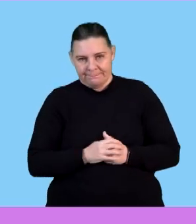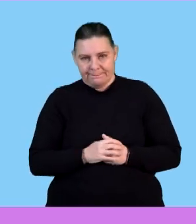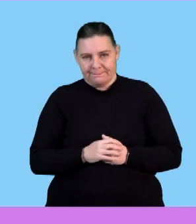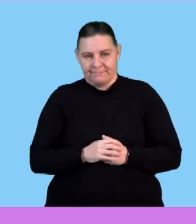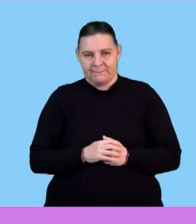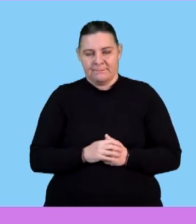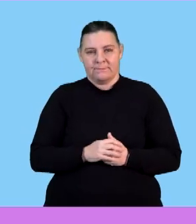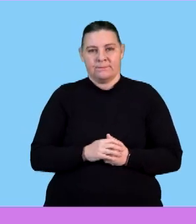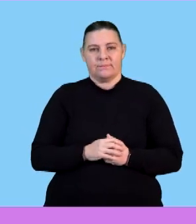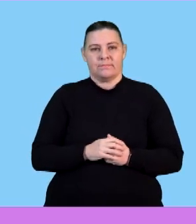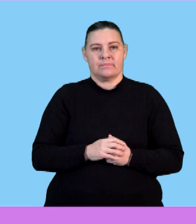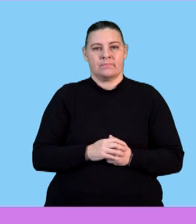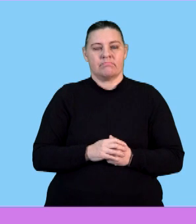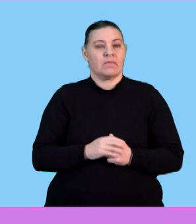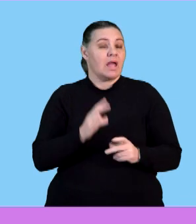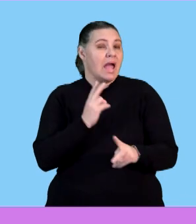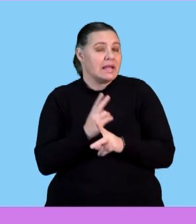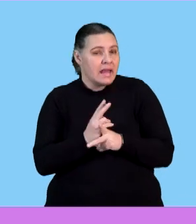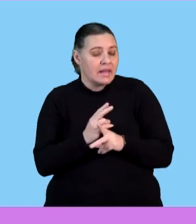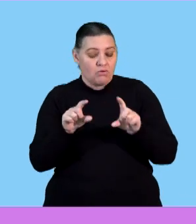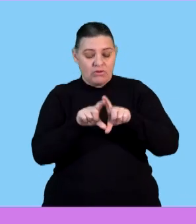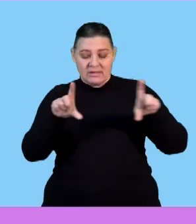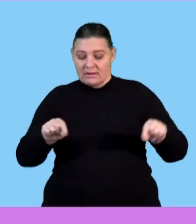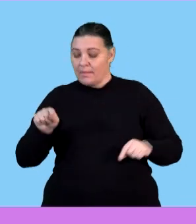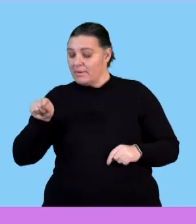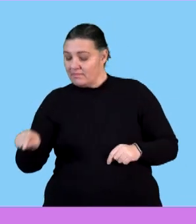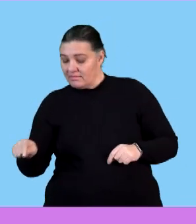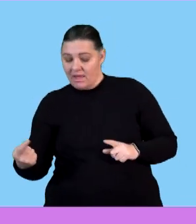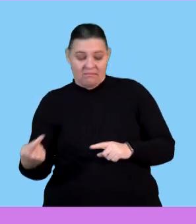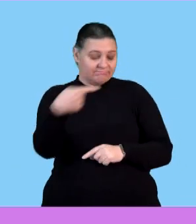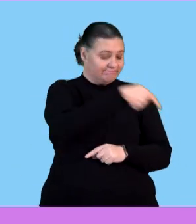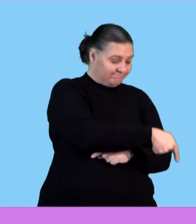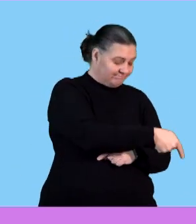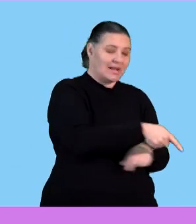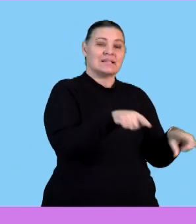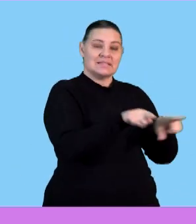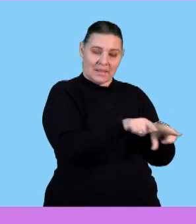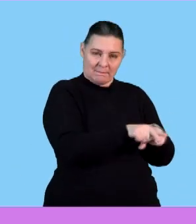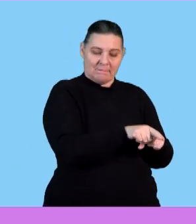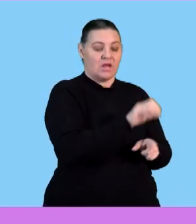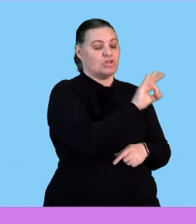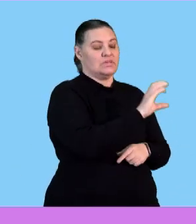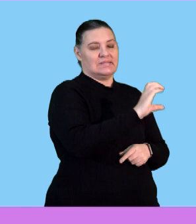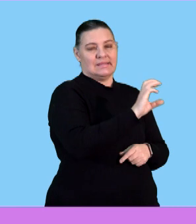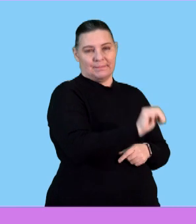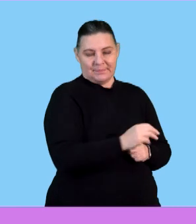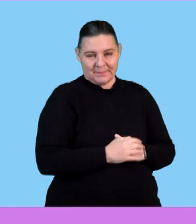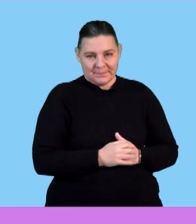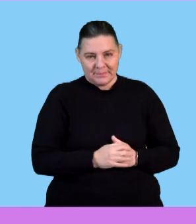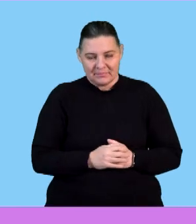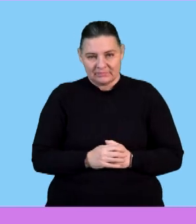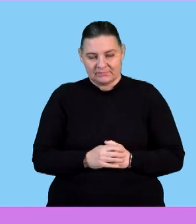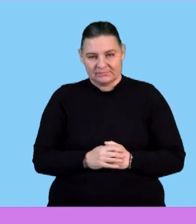centimeters. And again, being a rectangle, if that short side is 3 centimeters, the other short side